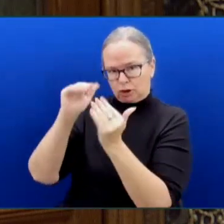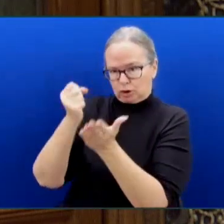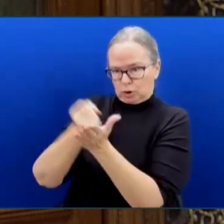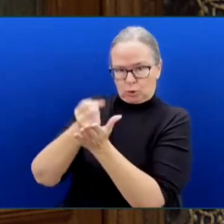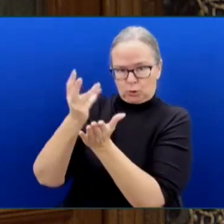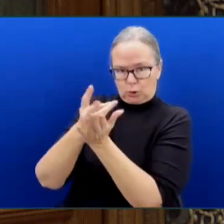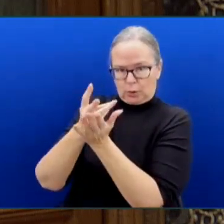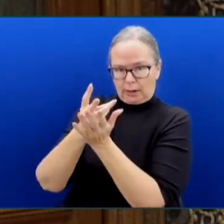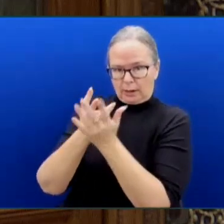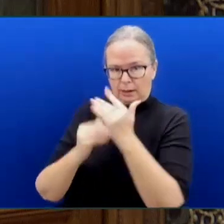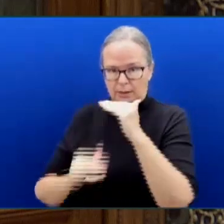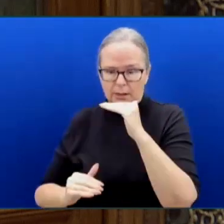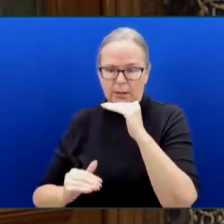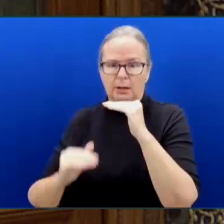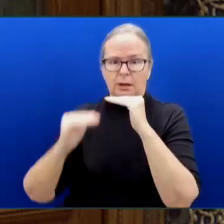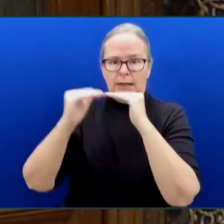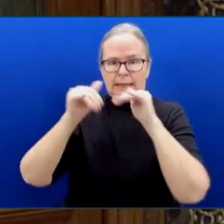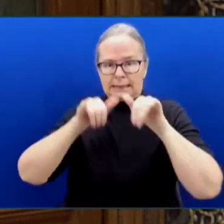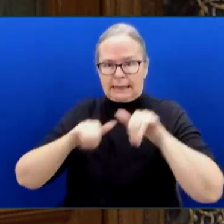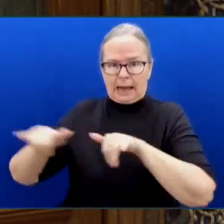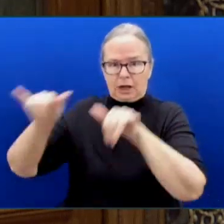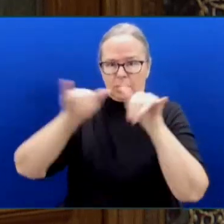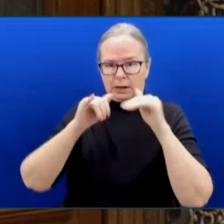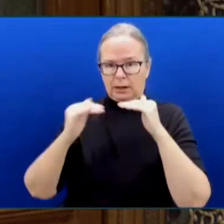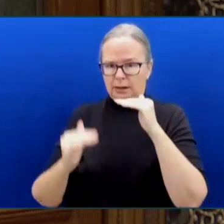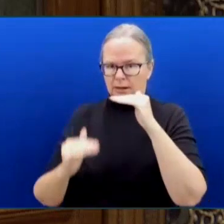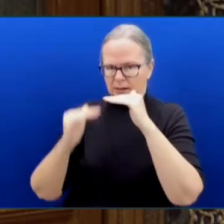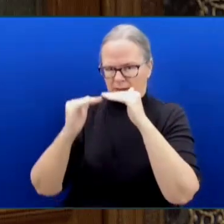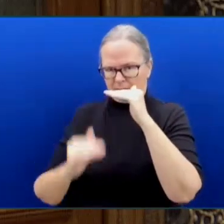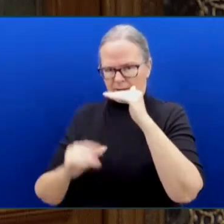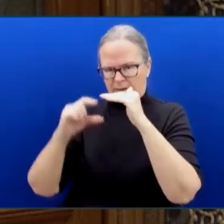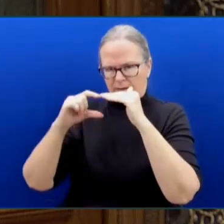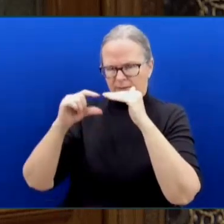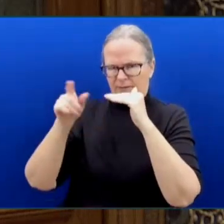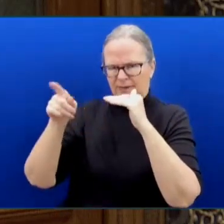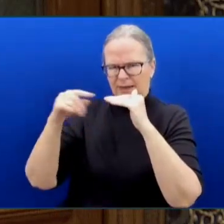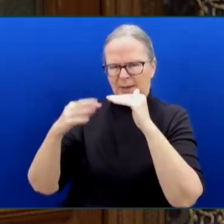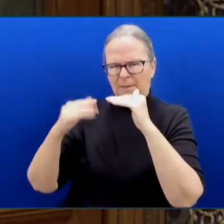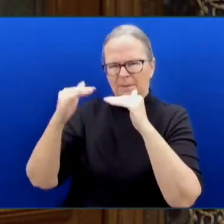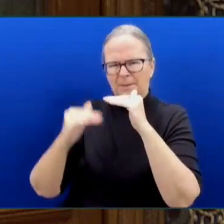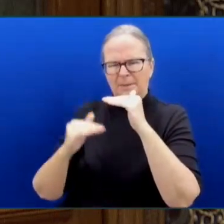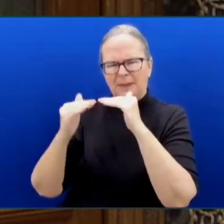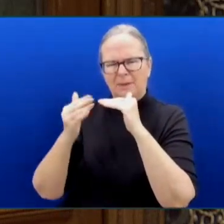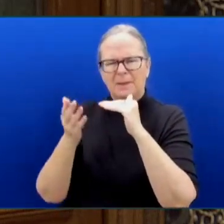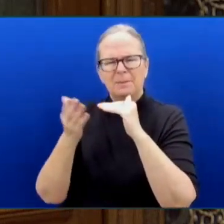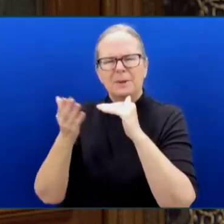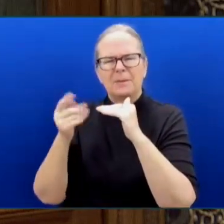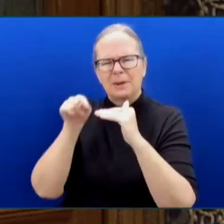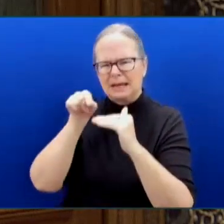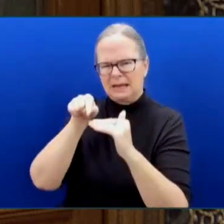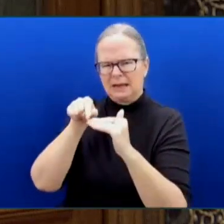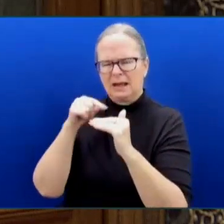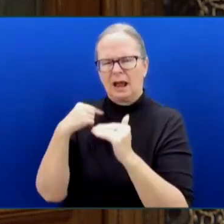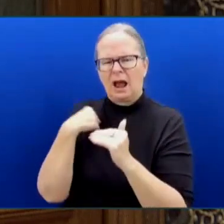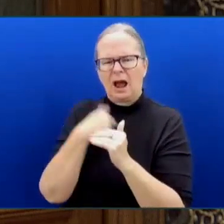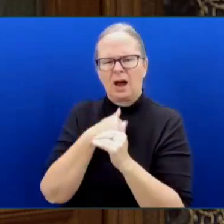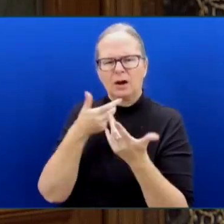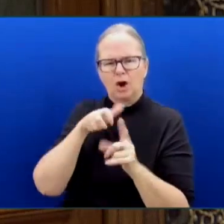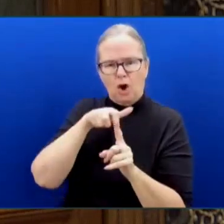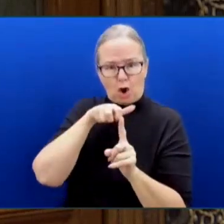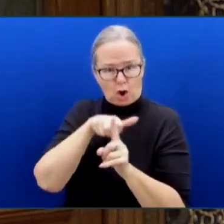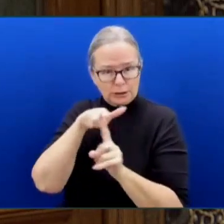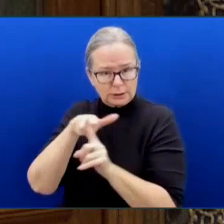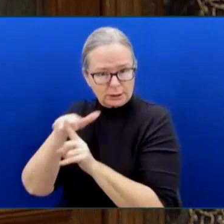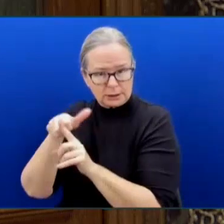as paraphrasing what the minister just said. However, by the own audits of the Ministry of Children and Family Development, by the